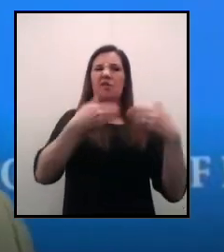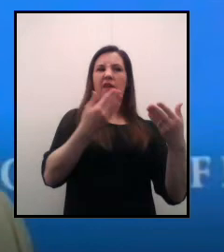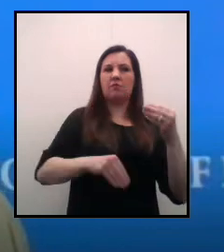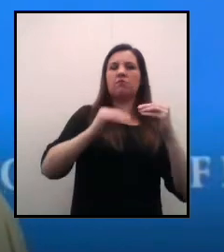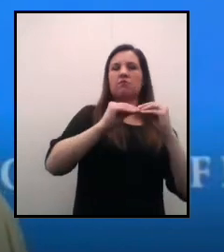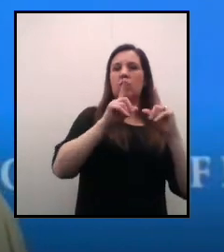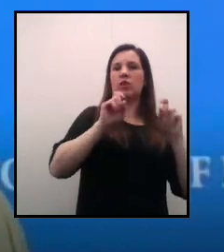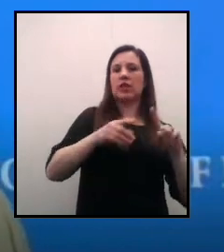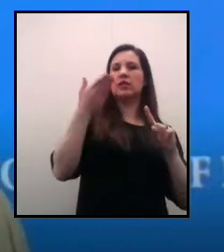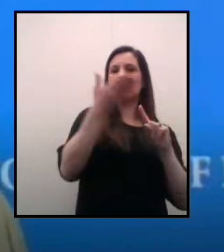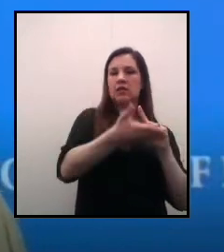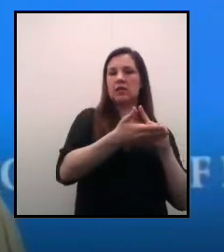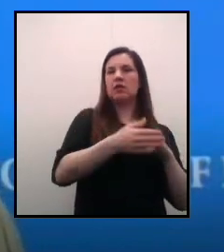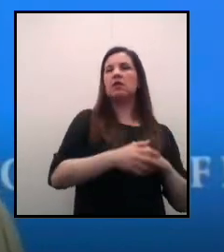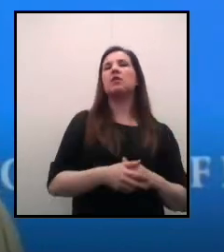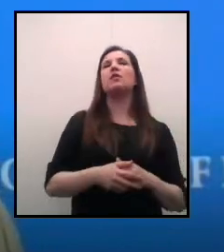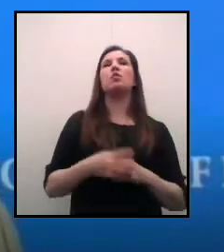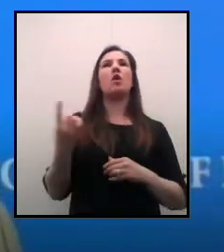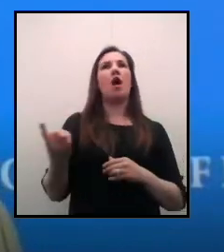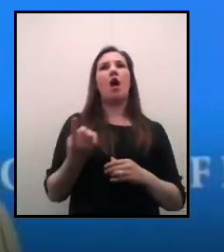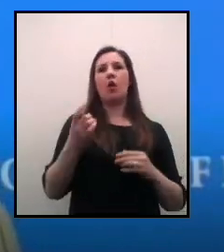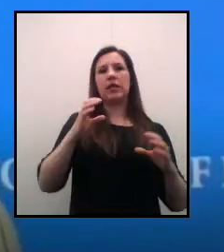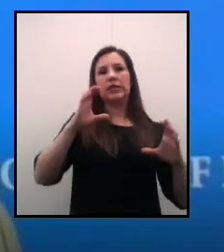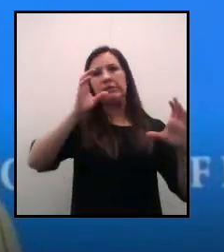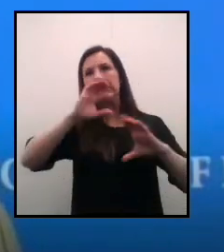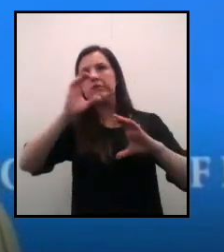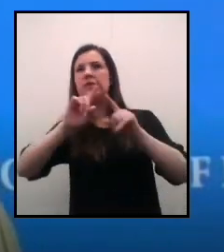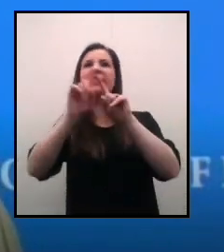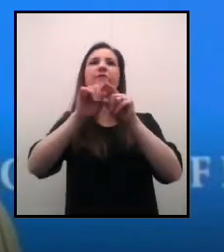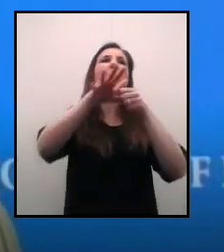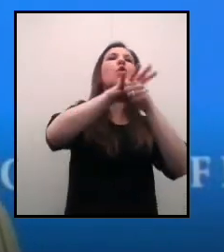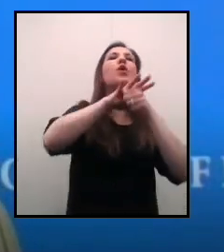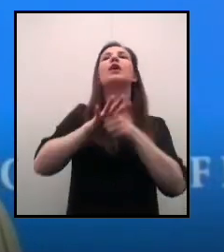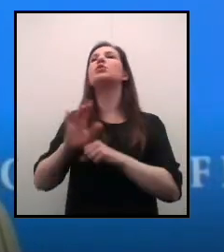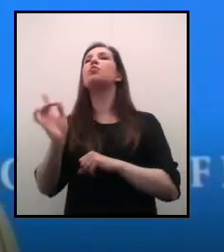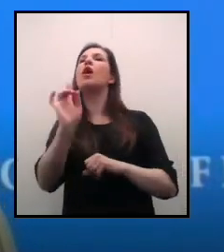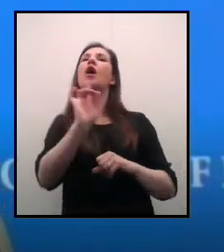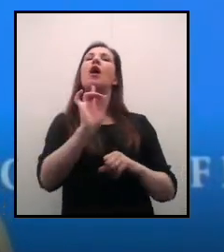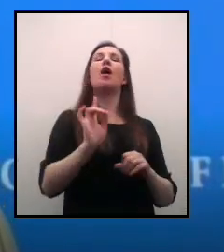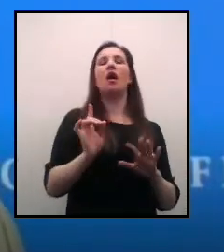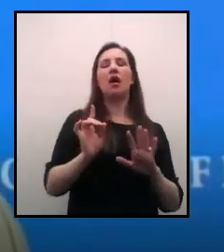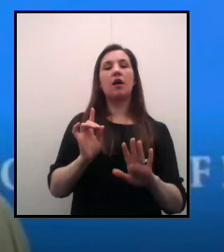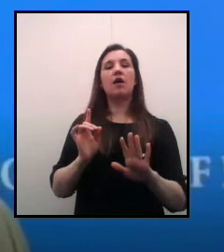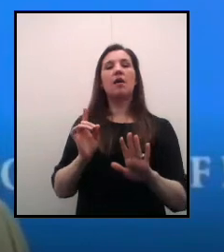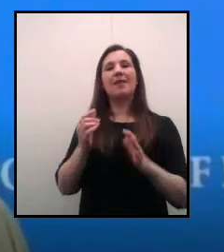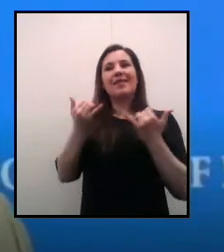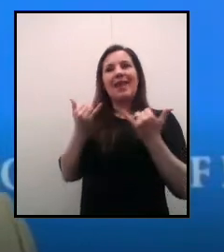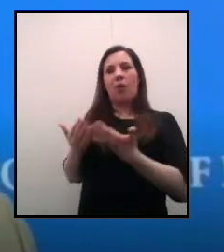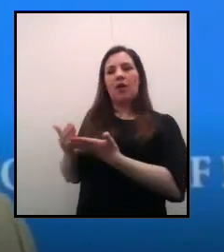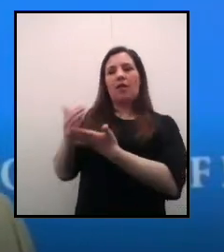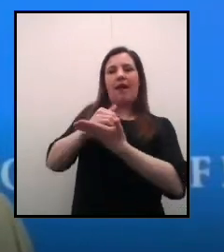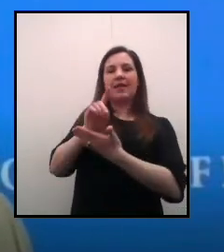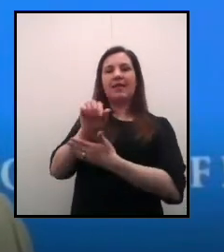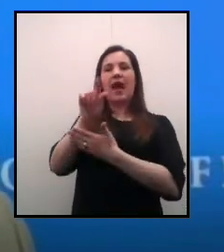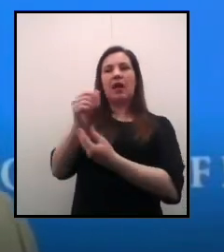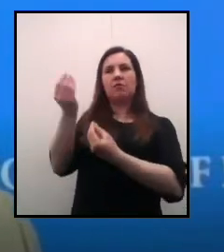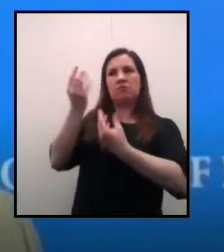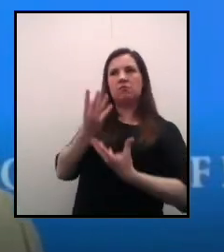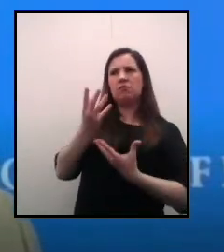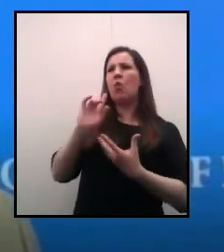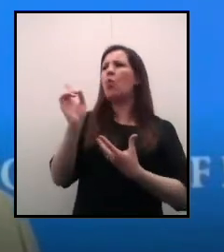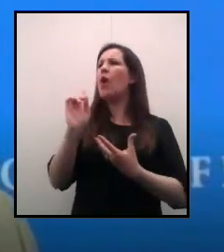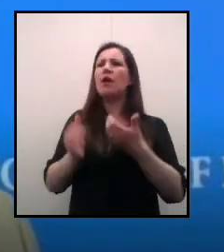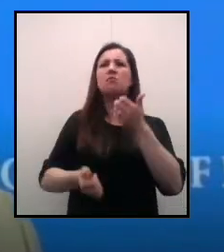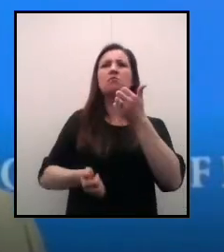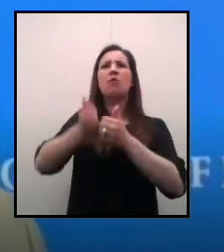testing. We are always looking at locations, but what we really want to check is see, now we've had enough data, where are the vast majority of these